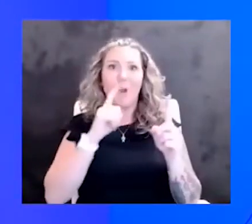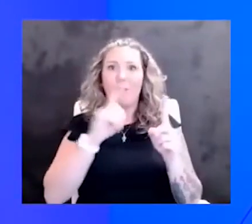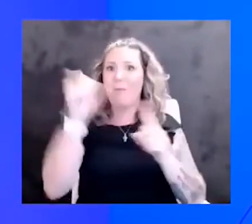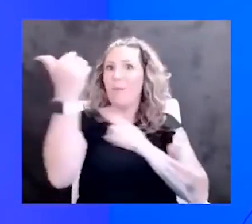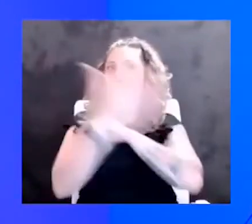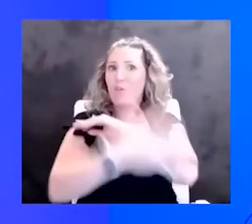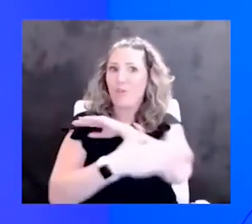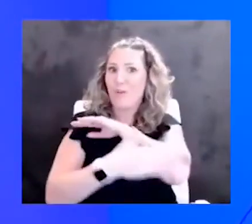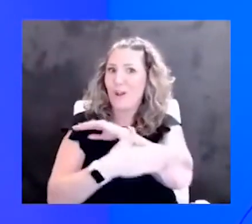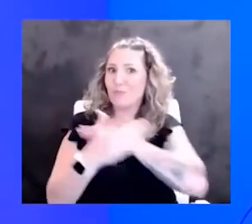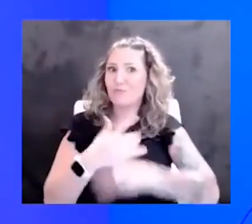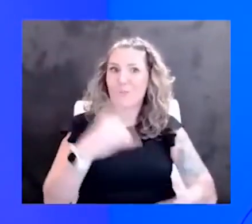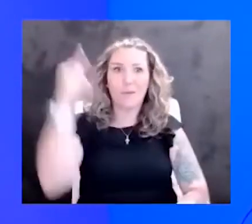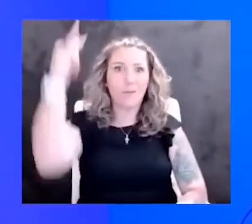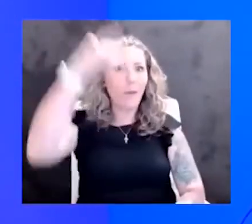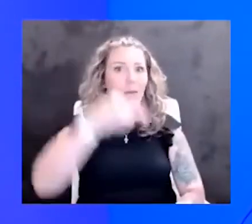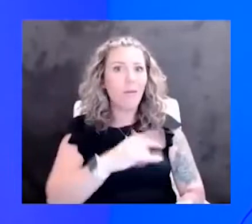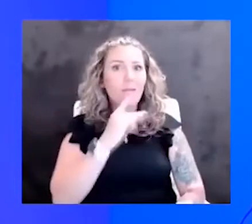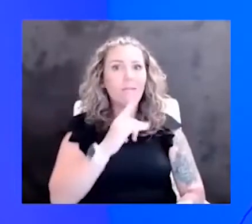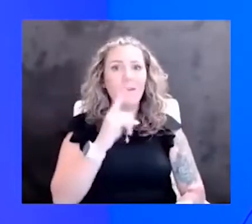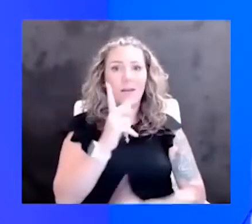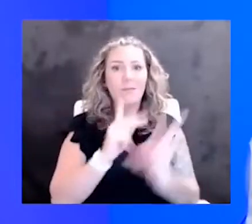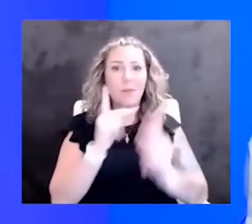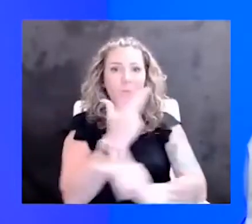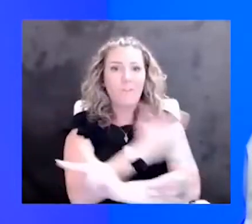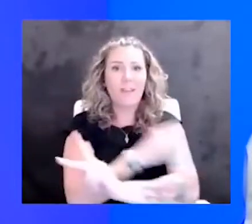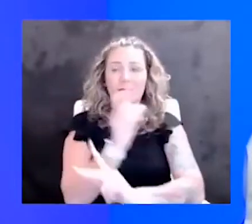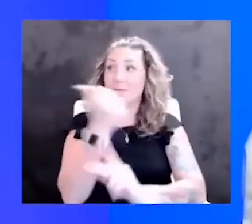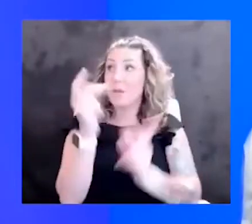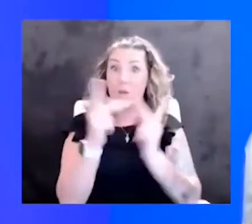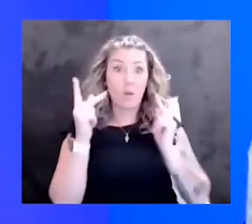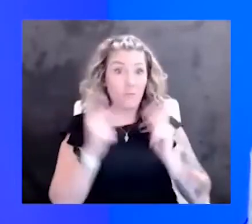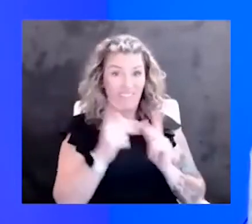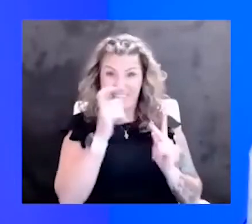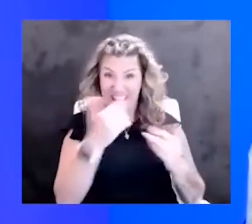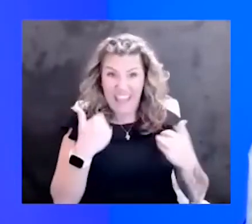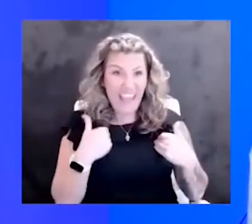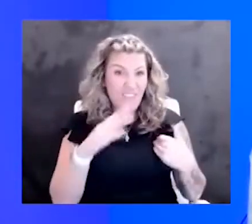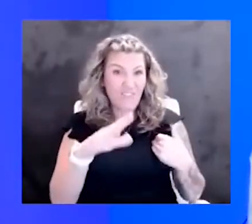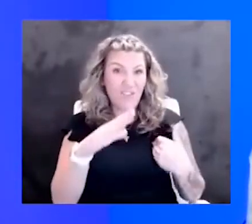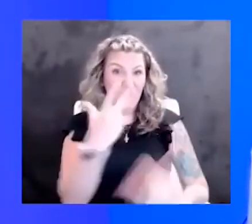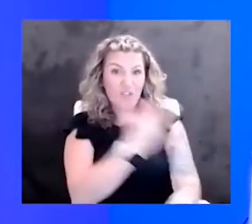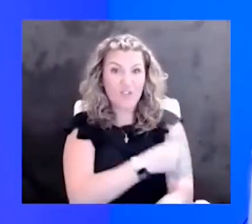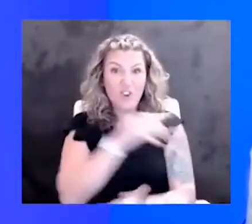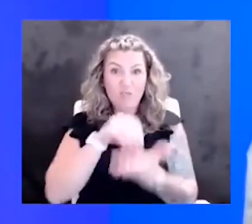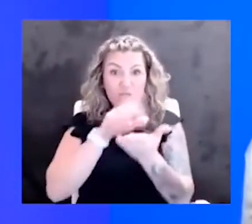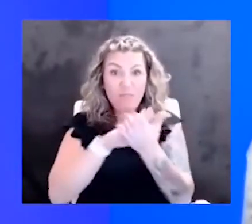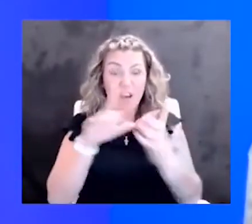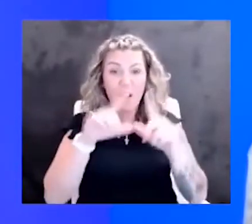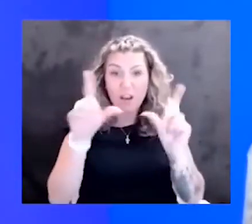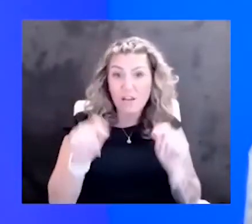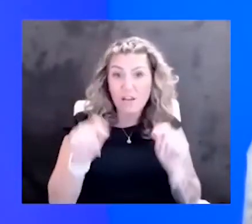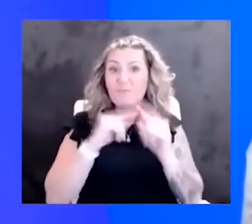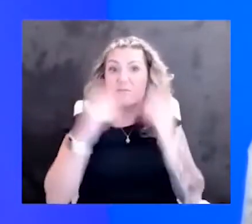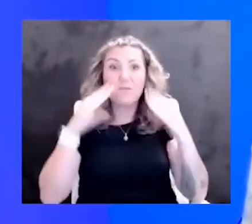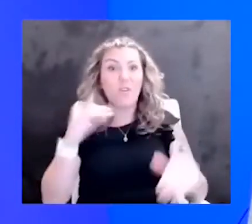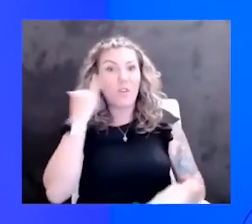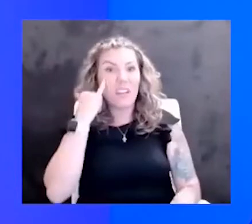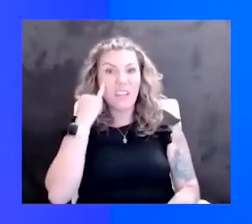that people have gotten vaccinated someplace else in this country and they don't have their shot record, and we don't know if they had the Pfizer or the